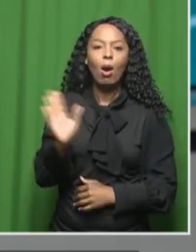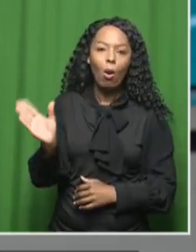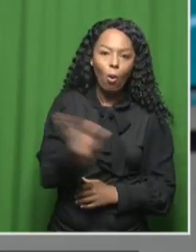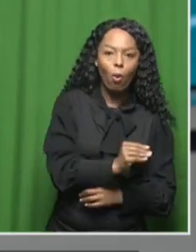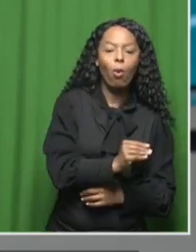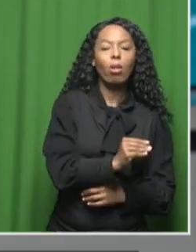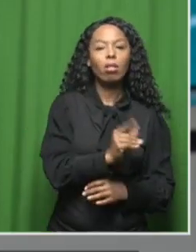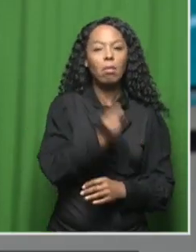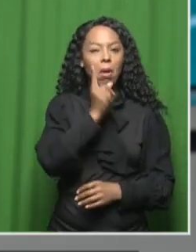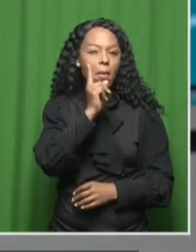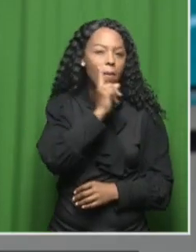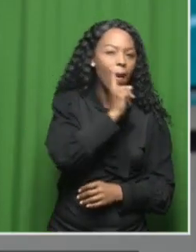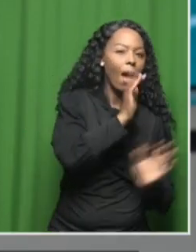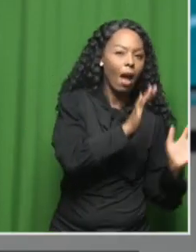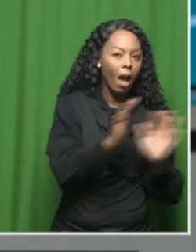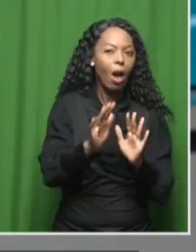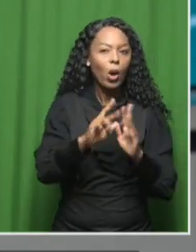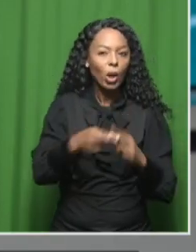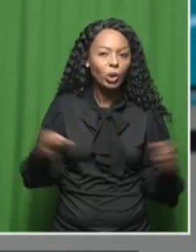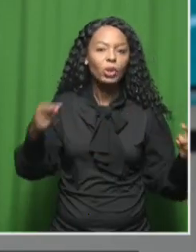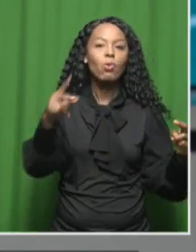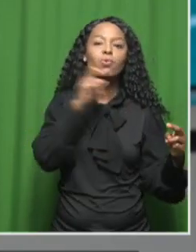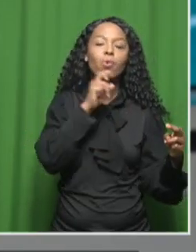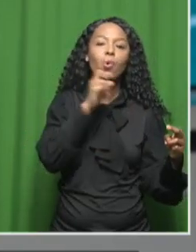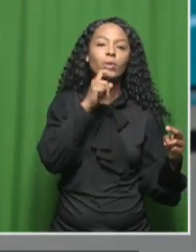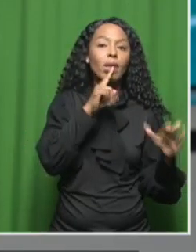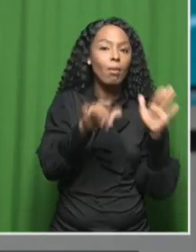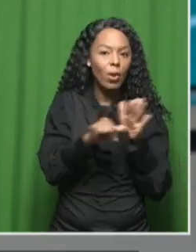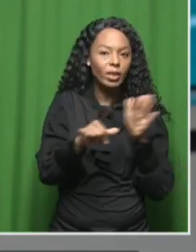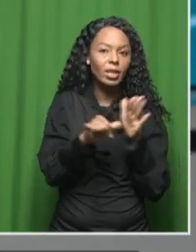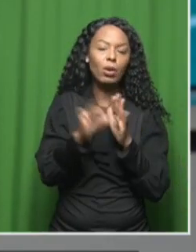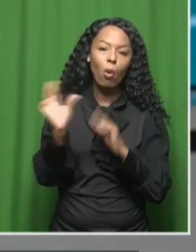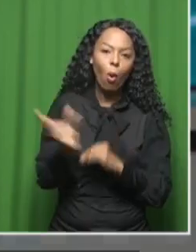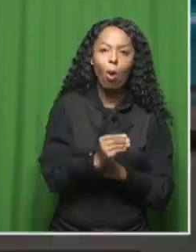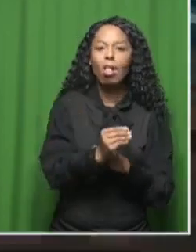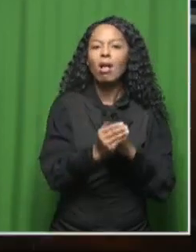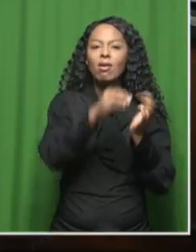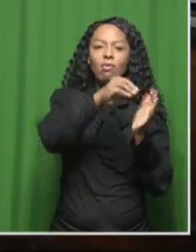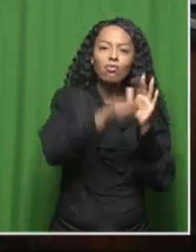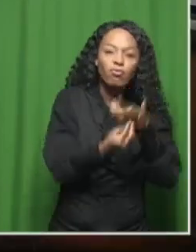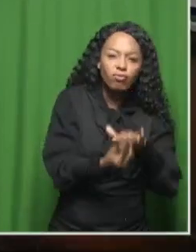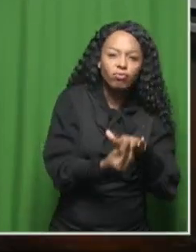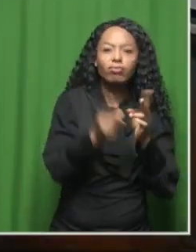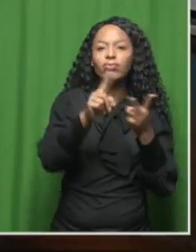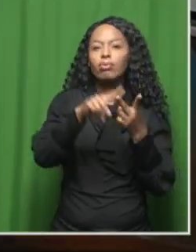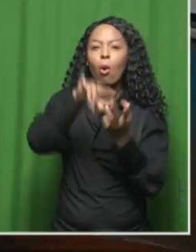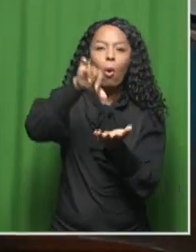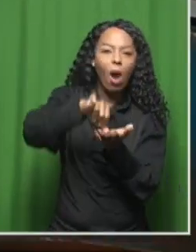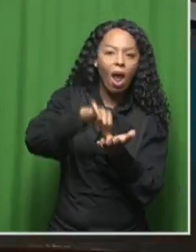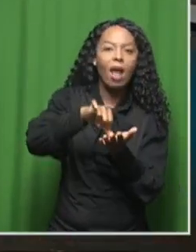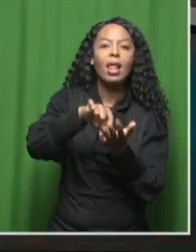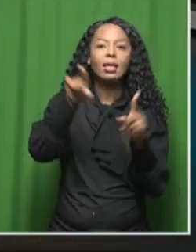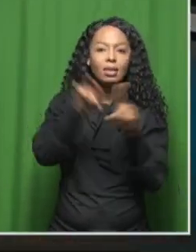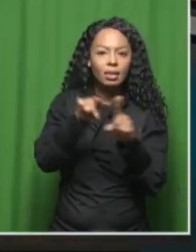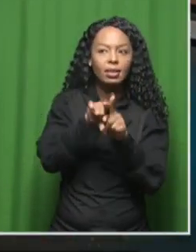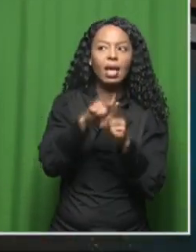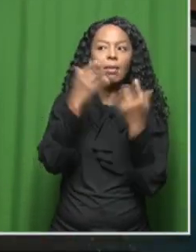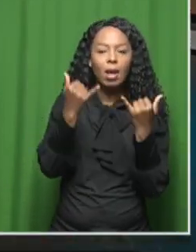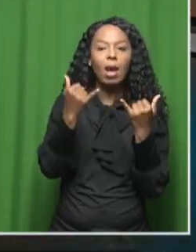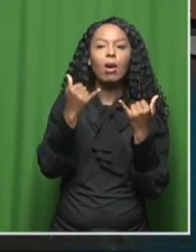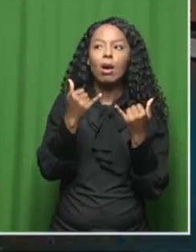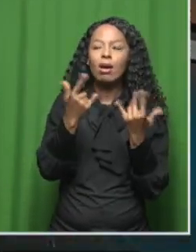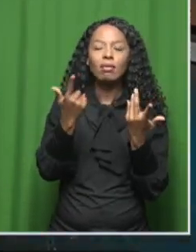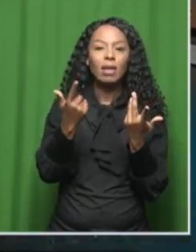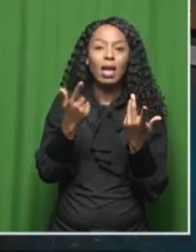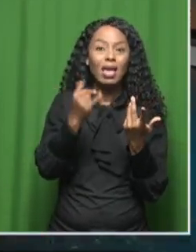because it is essential that all emissions of coal and oil are being phased out. And